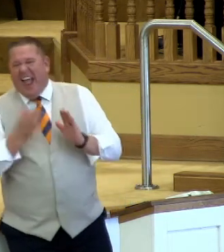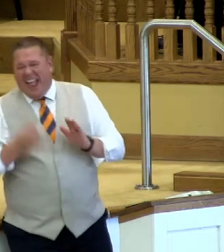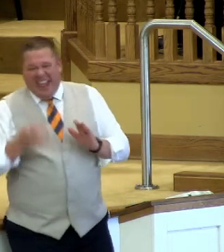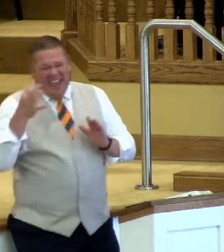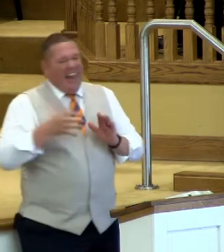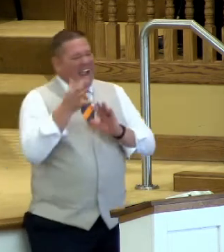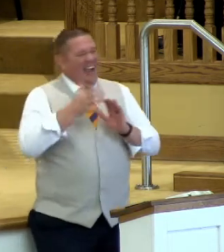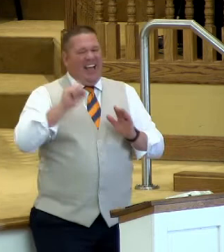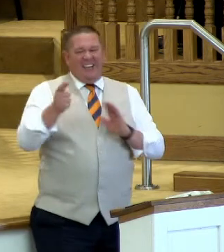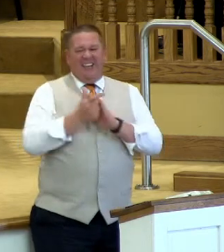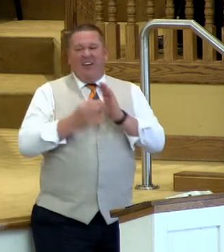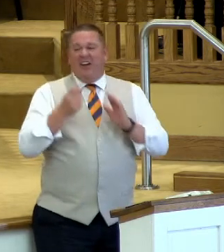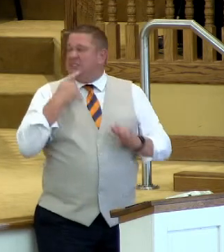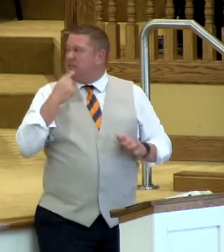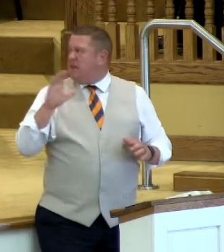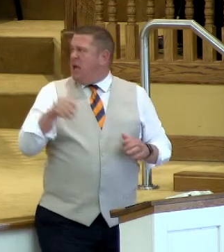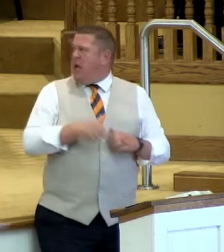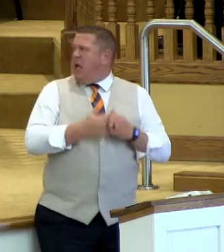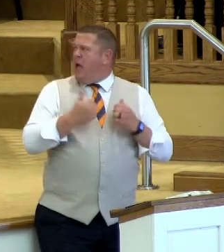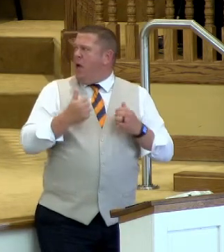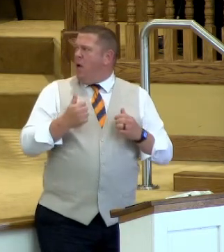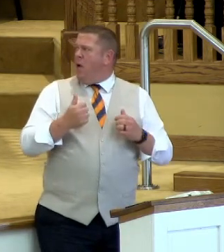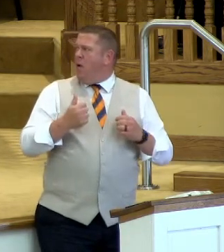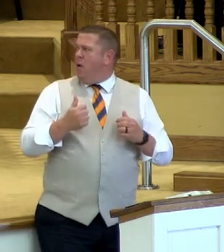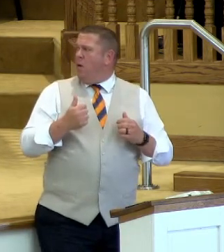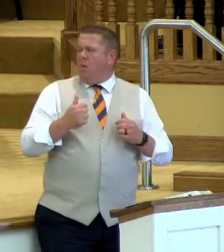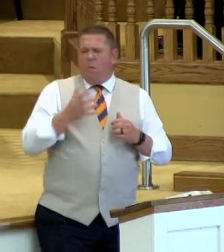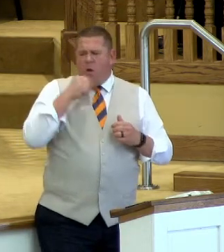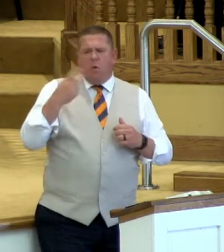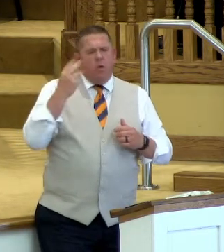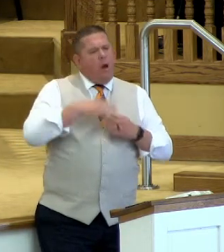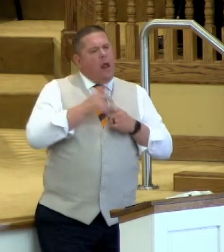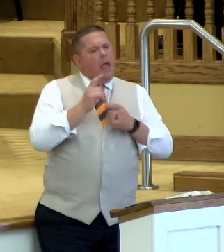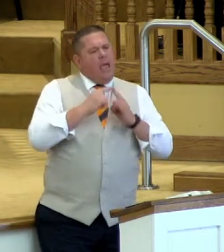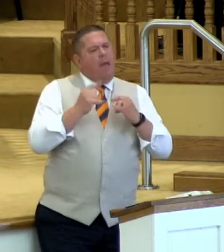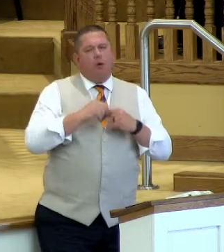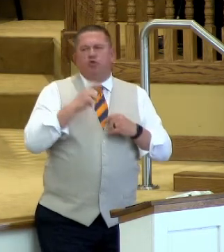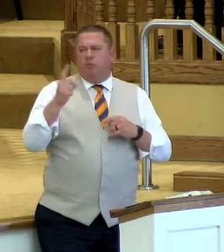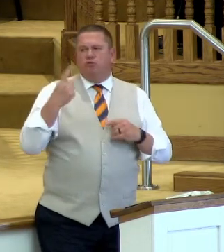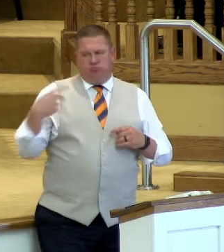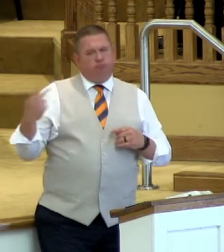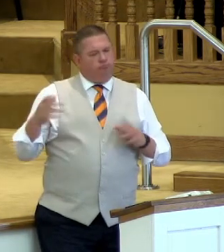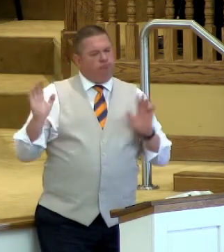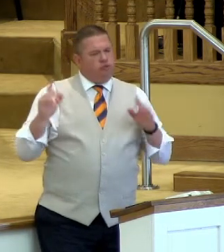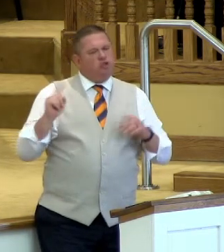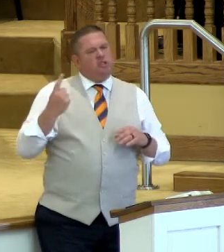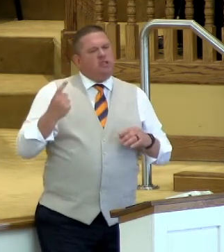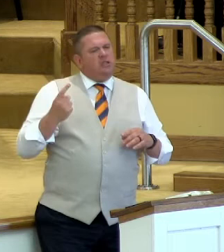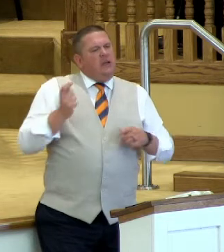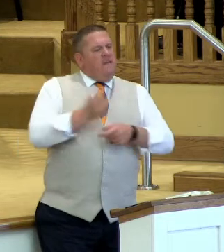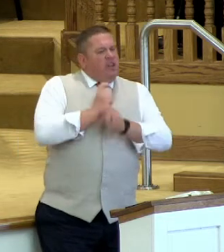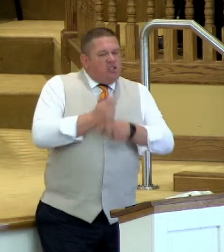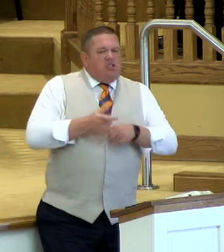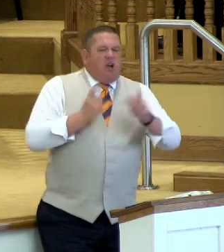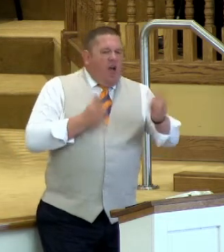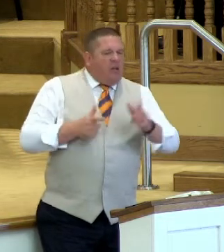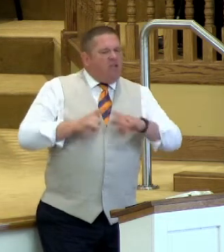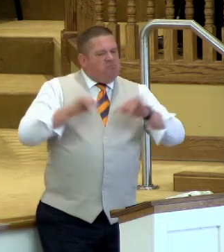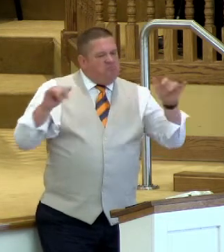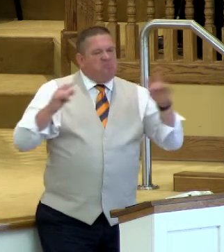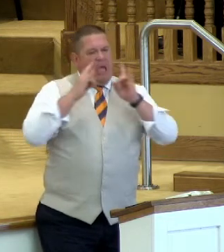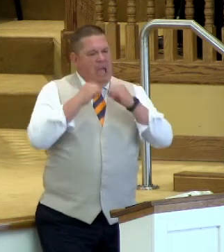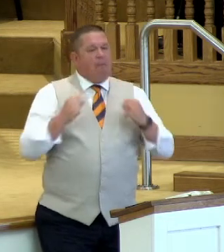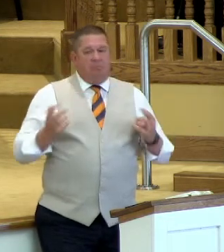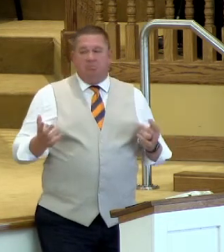preacher asked the lawyer, and he says, how about we go on a camping trip, a week-long camping trip, just me and you, just fishing, hunting, all